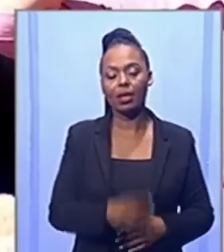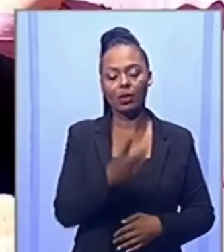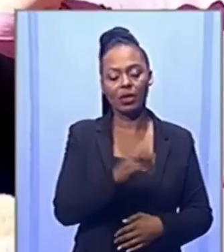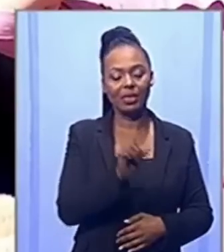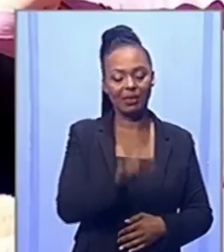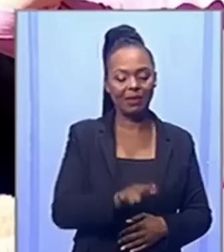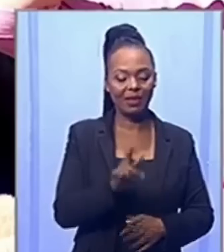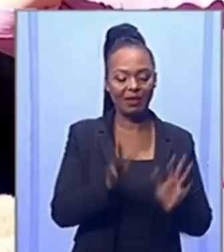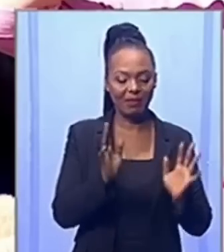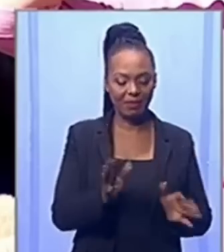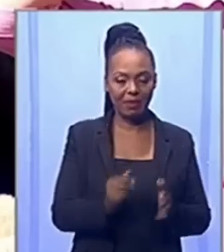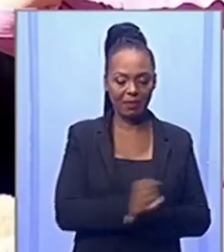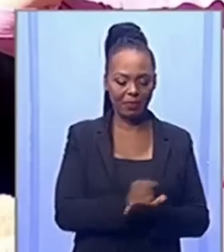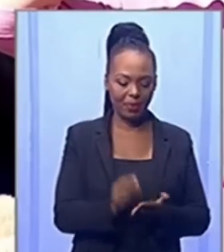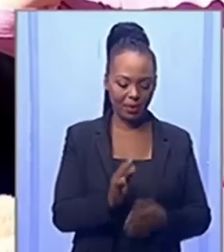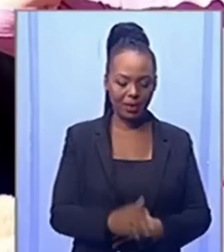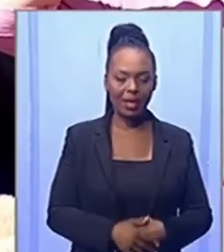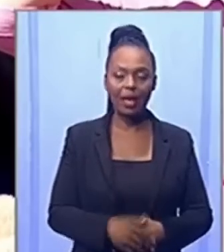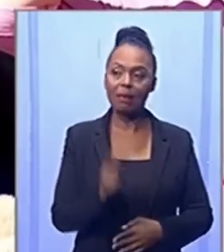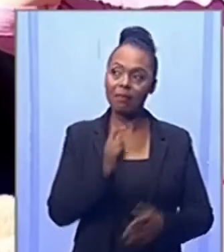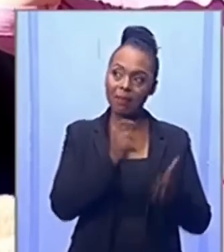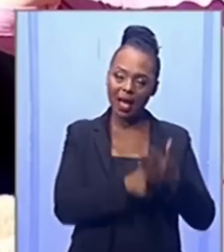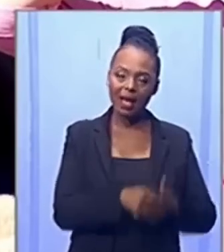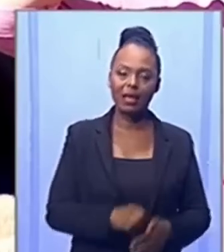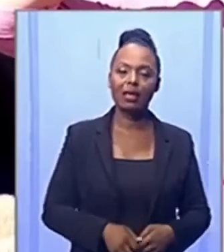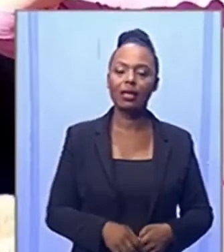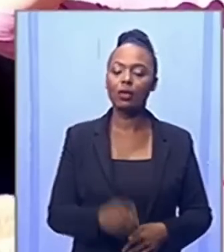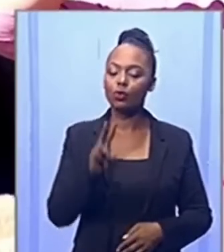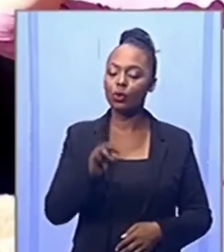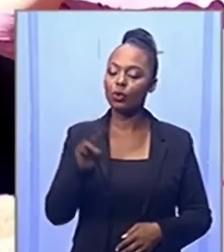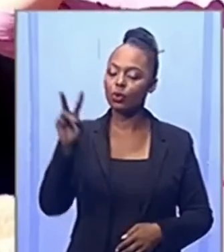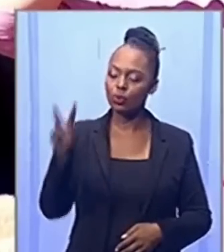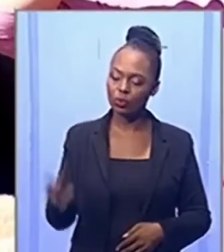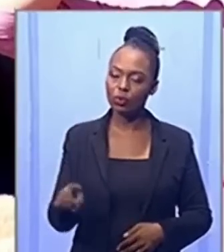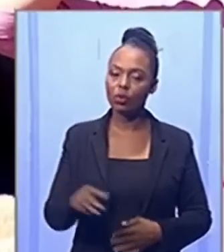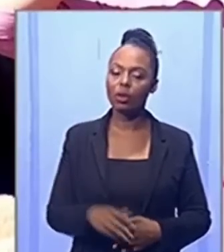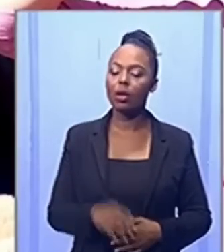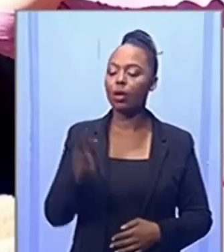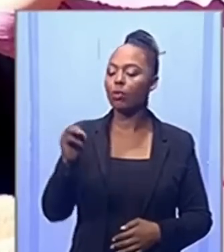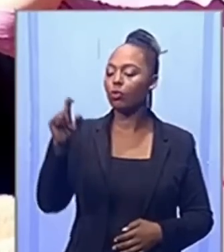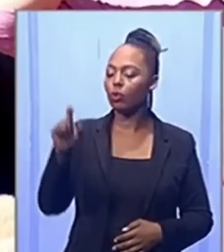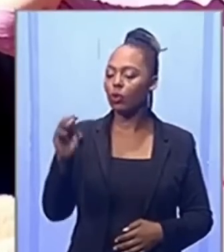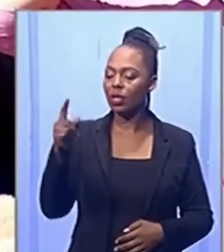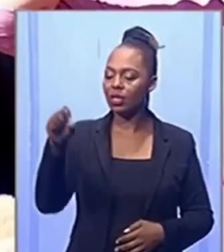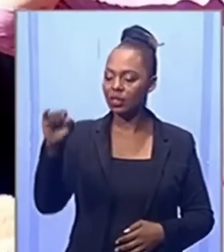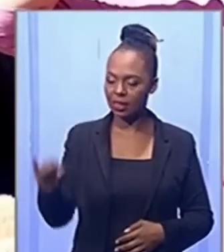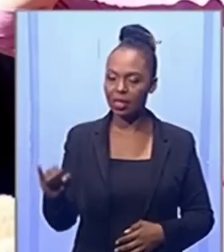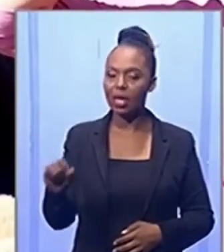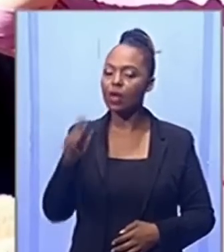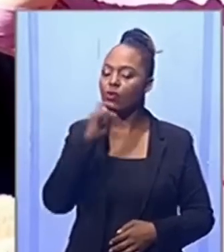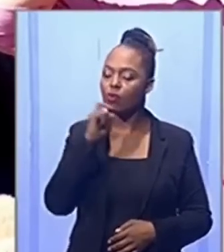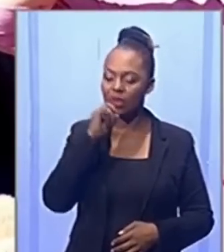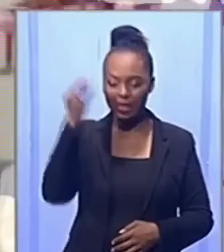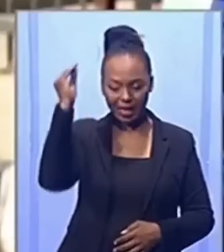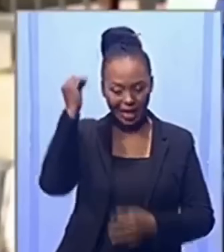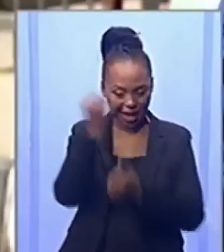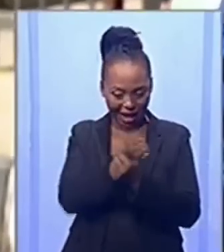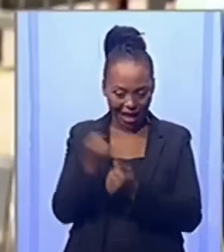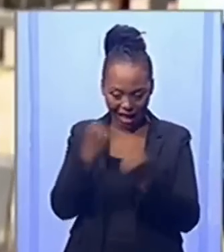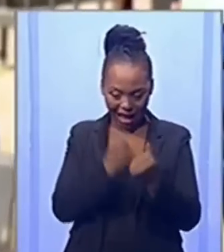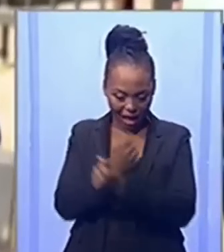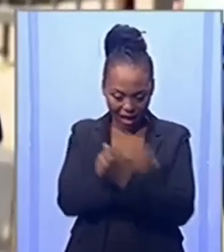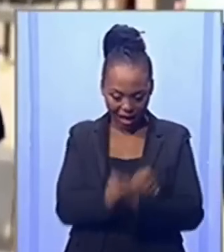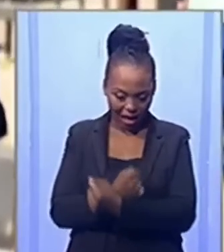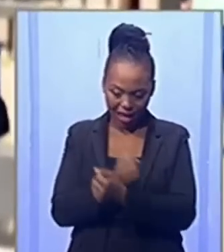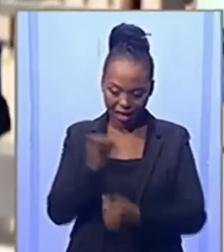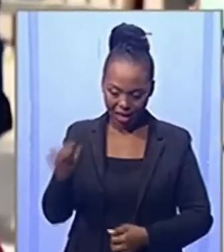2022 ra bitsa Mxolisi Dukwana a ba fitla a tla ka traka ya human settlement ra ngodisa le teng. Batho ba